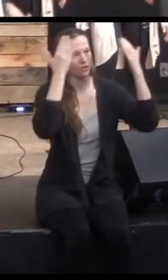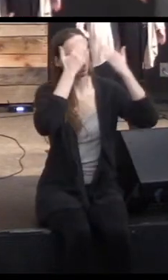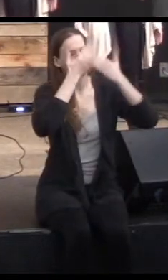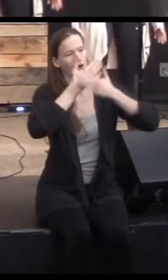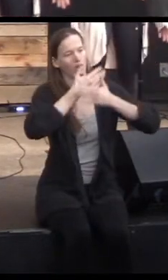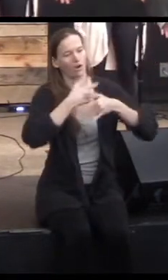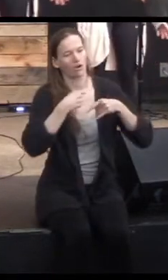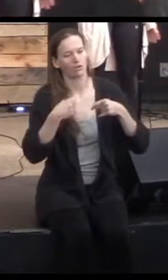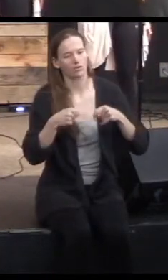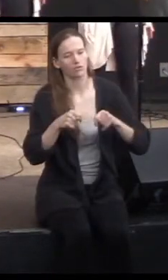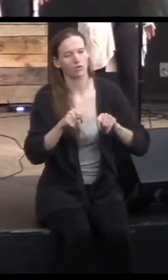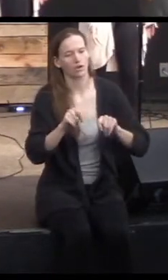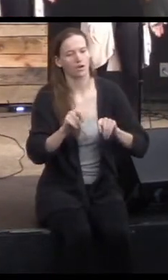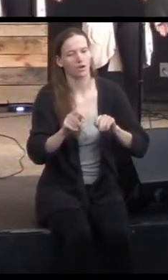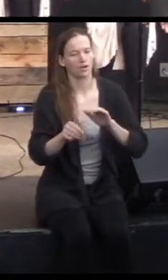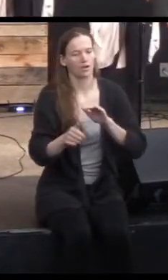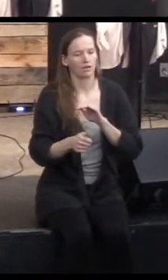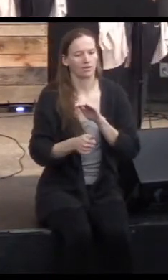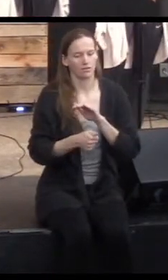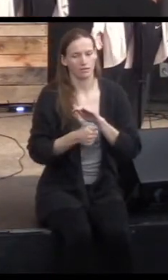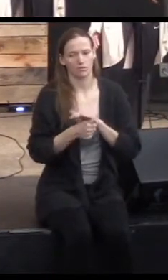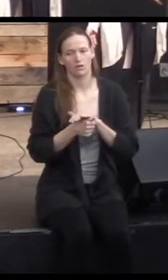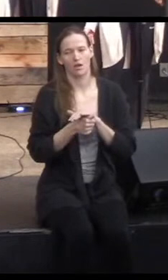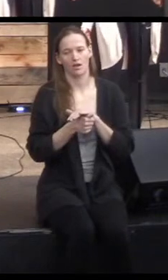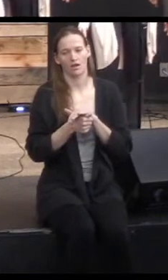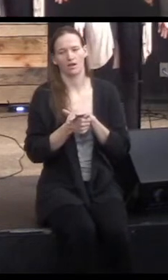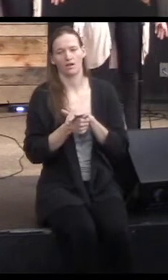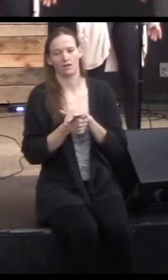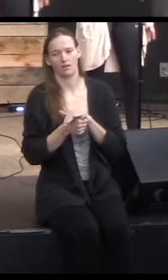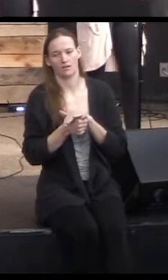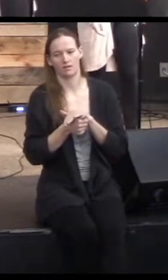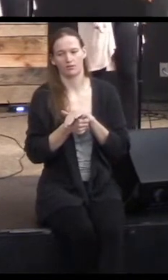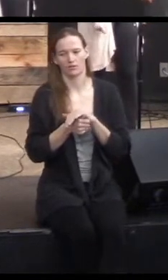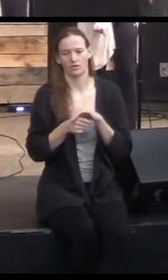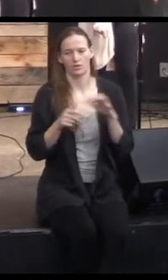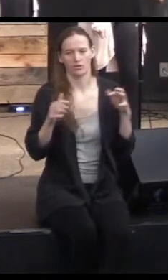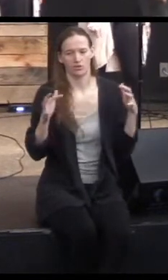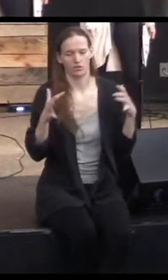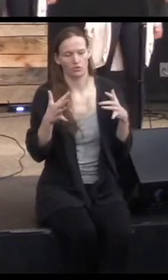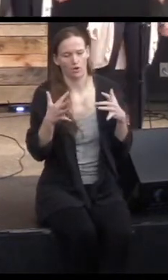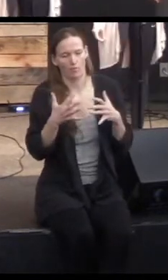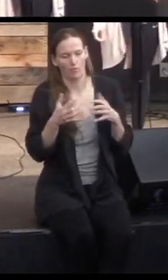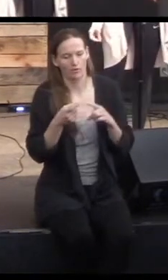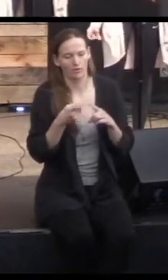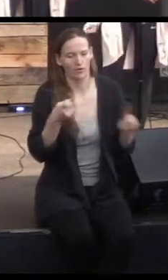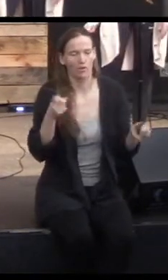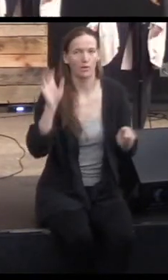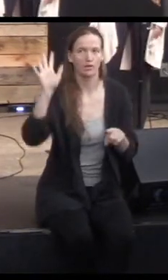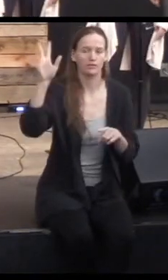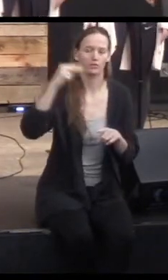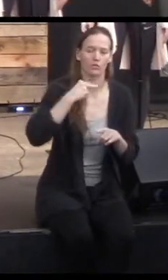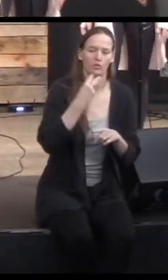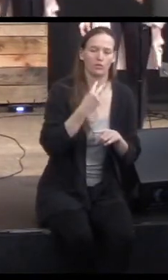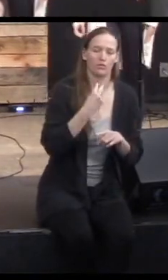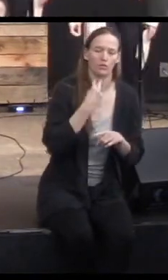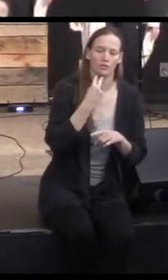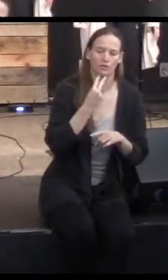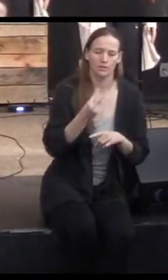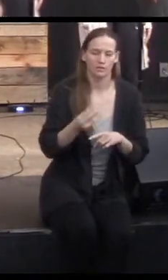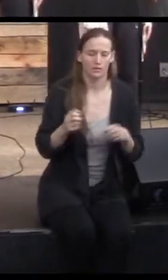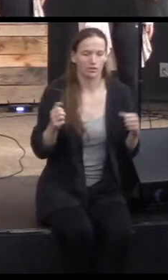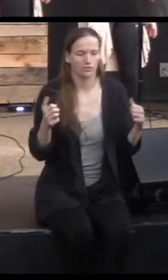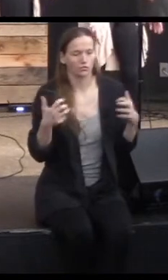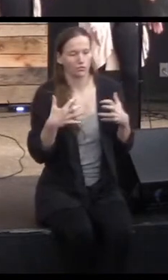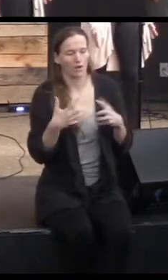and darkness tried to hide, and trembles at his